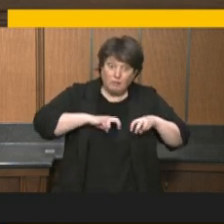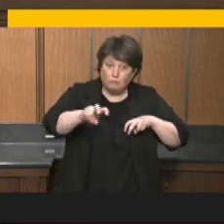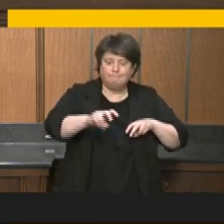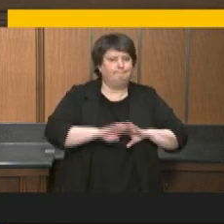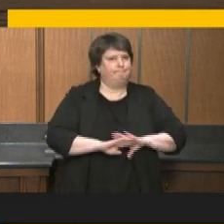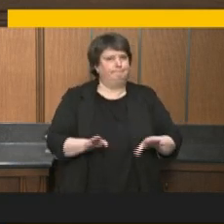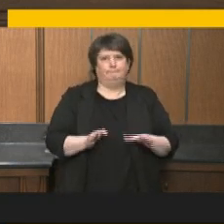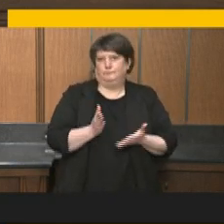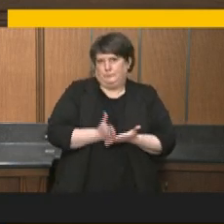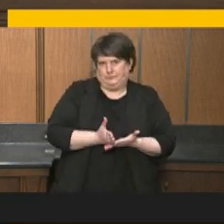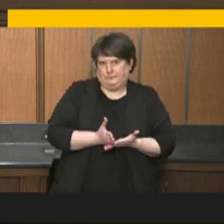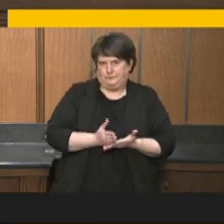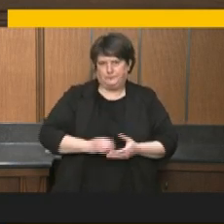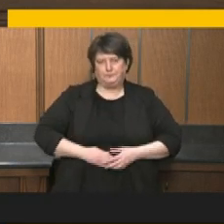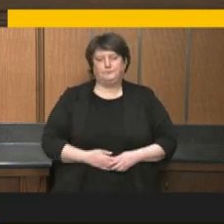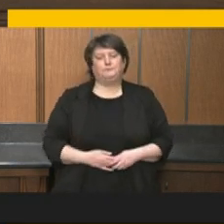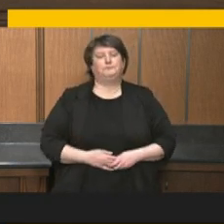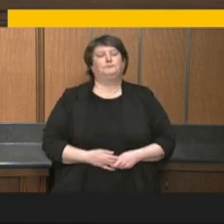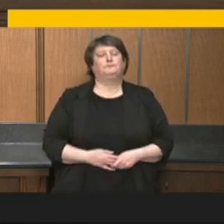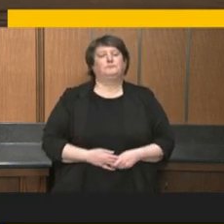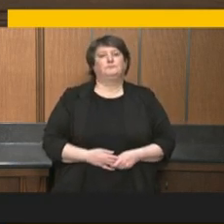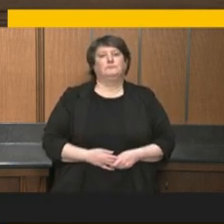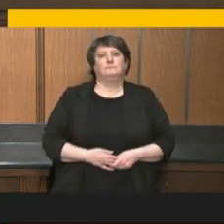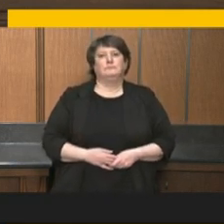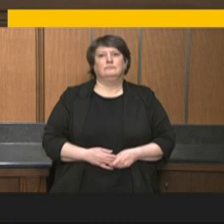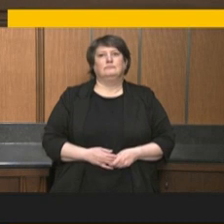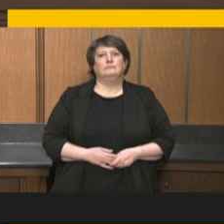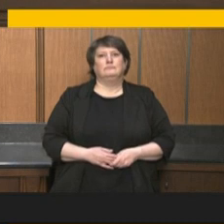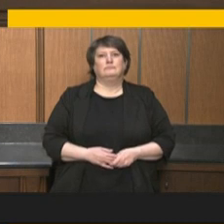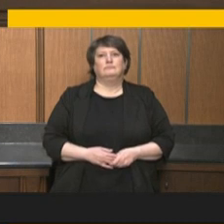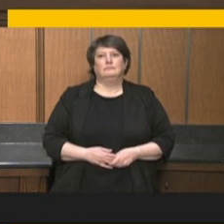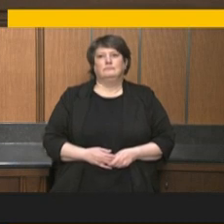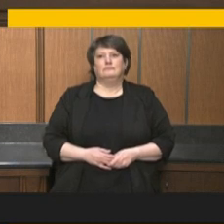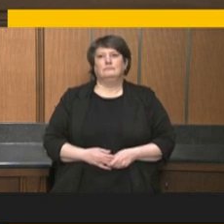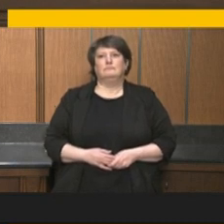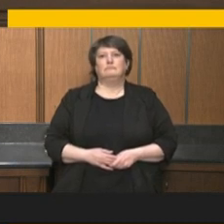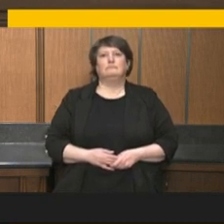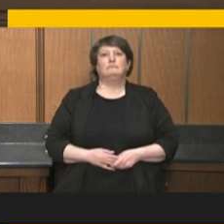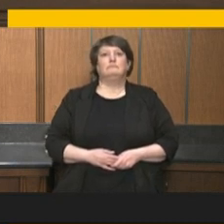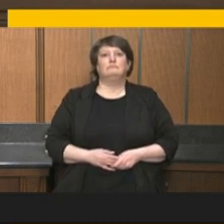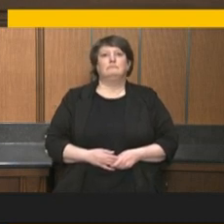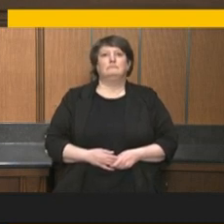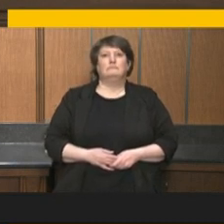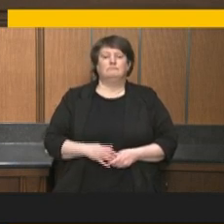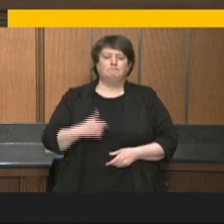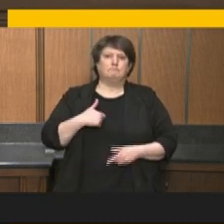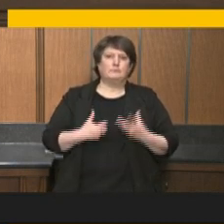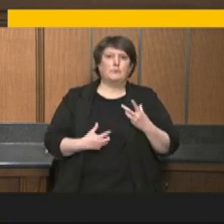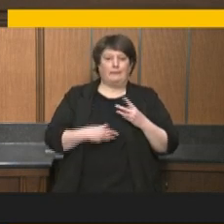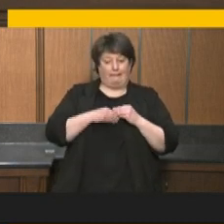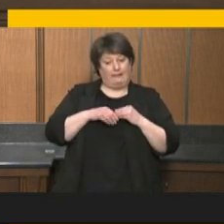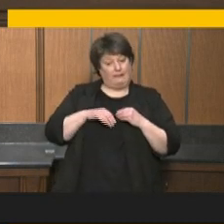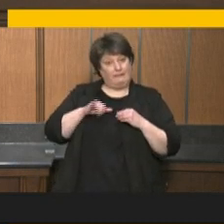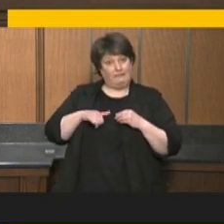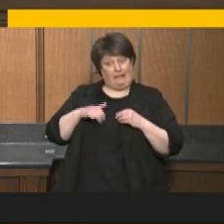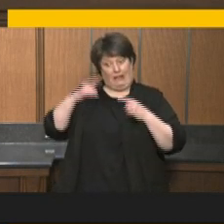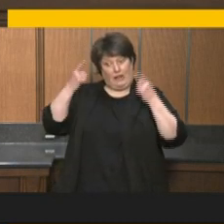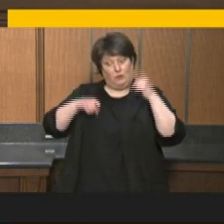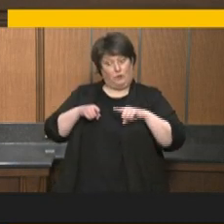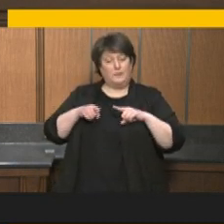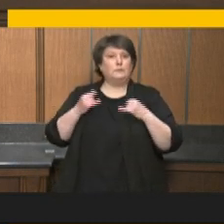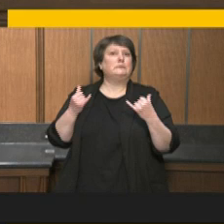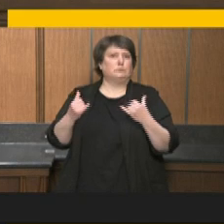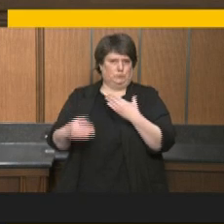Now, let me just add that this agreement was concluded this morning in a phone